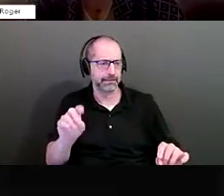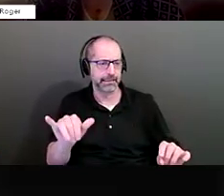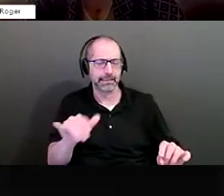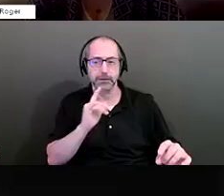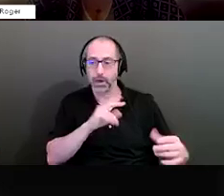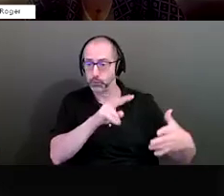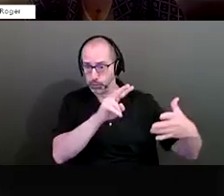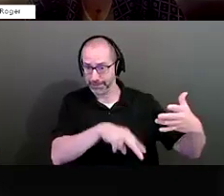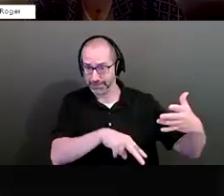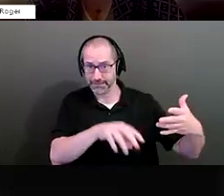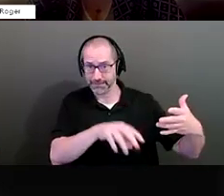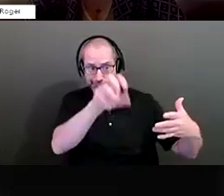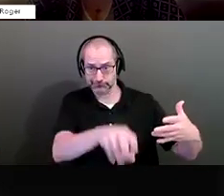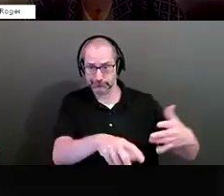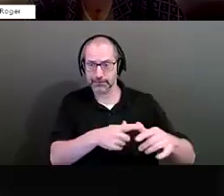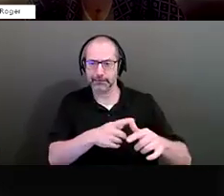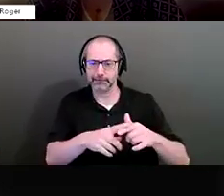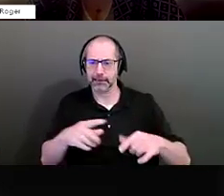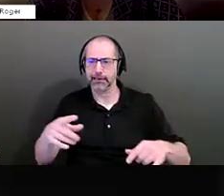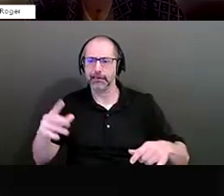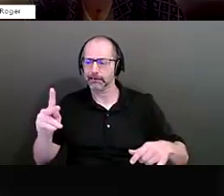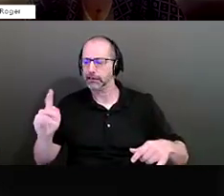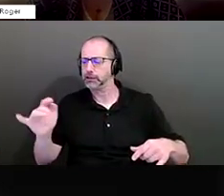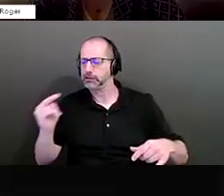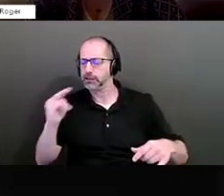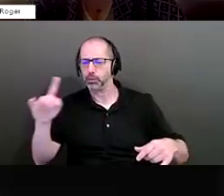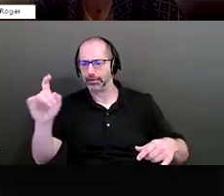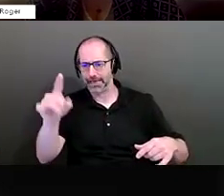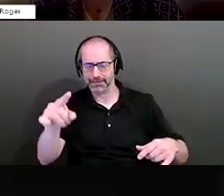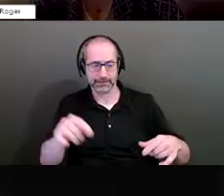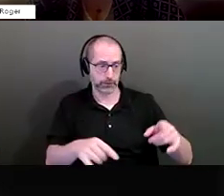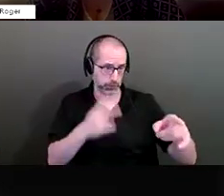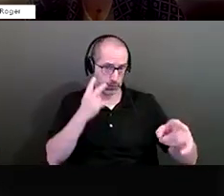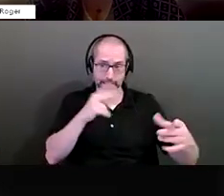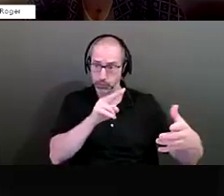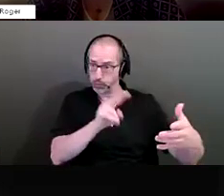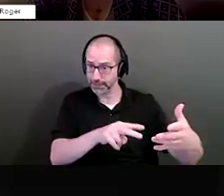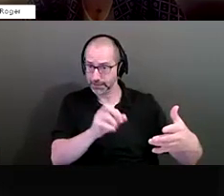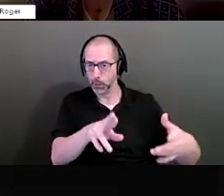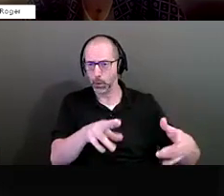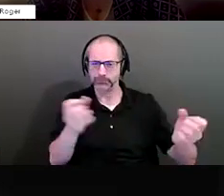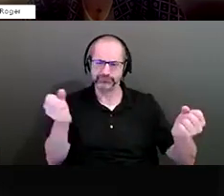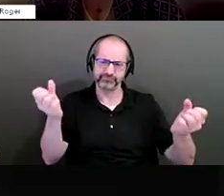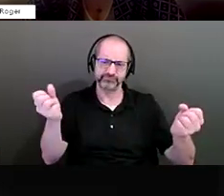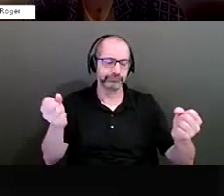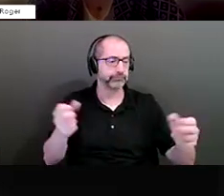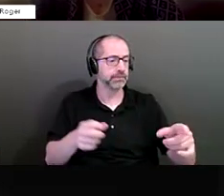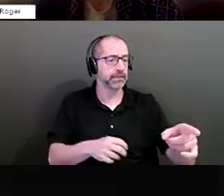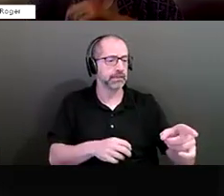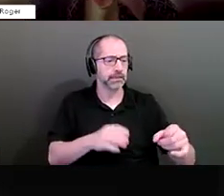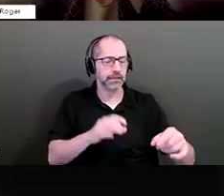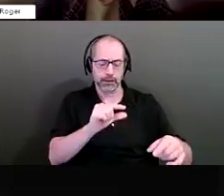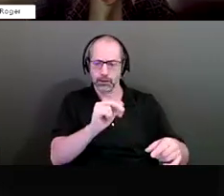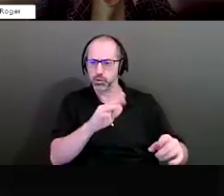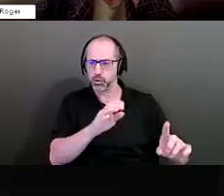Kirsten will pose the question for you. So you can read it on the slide, or I'll read it for you. So Grace lives at home